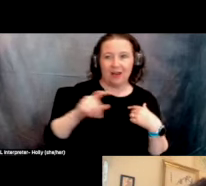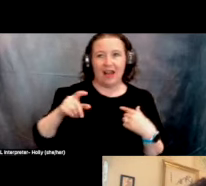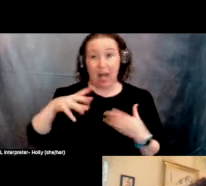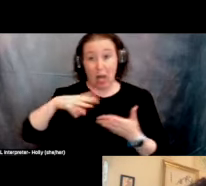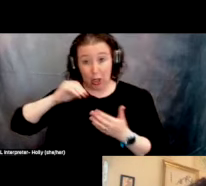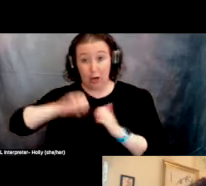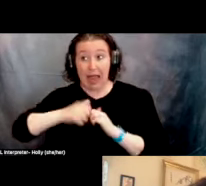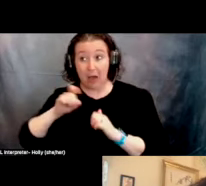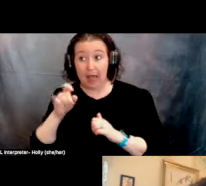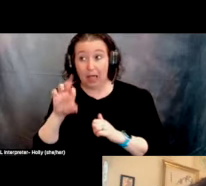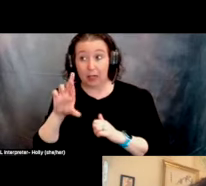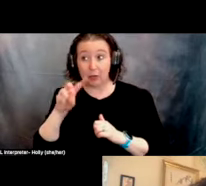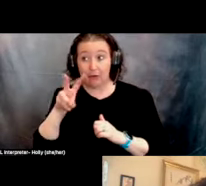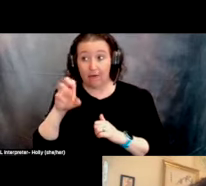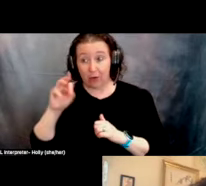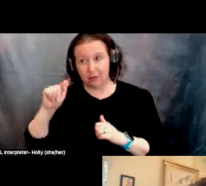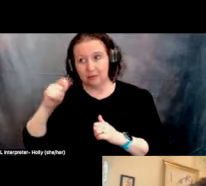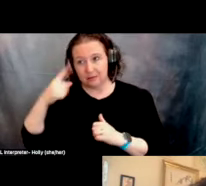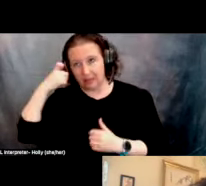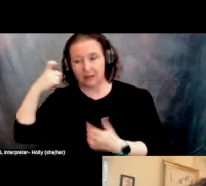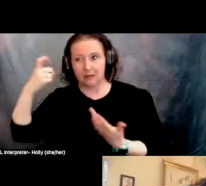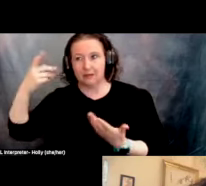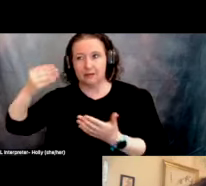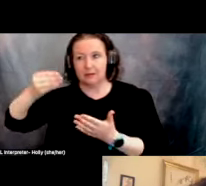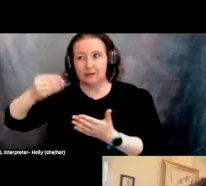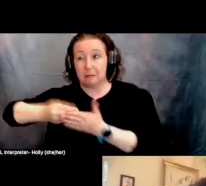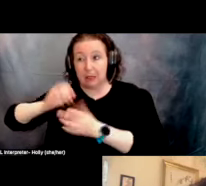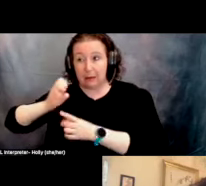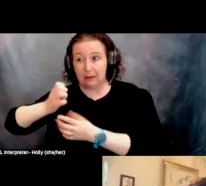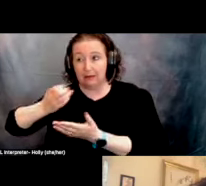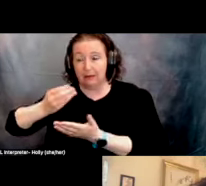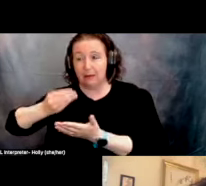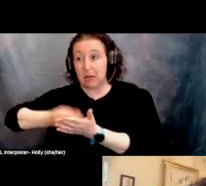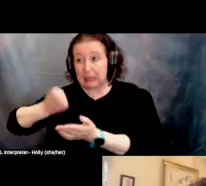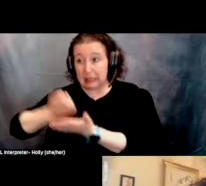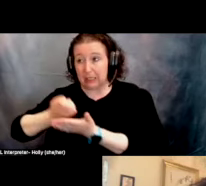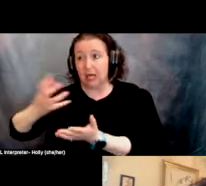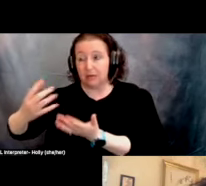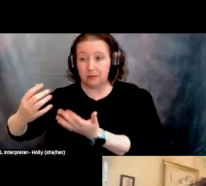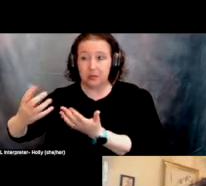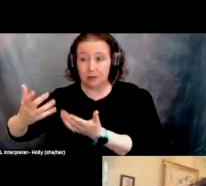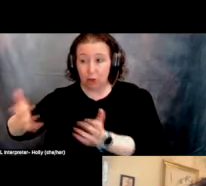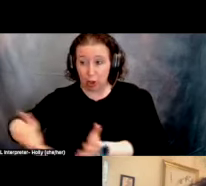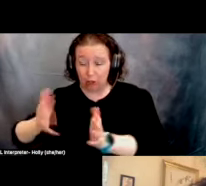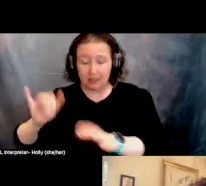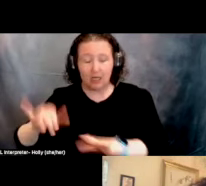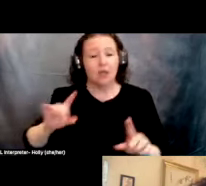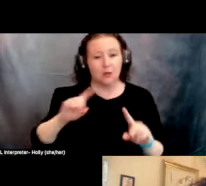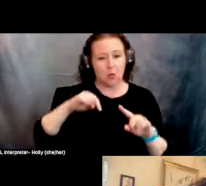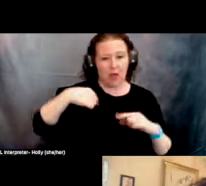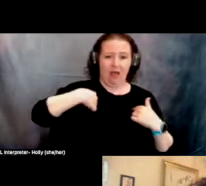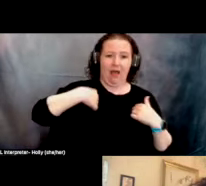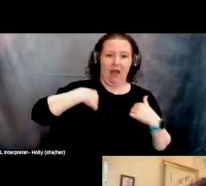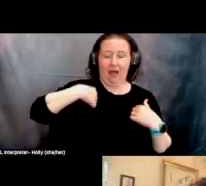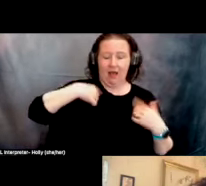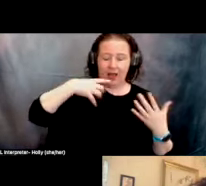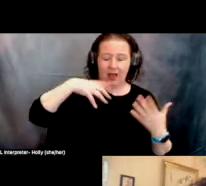I've immersed myself in books. I have immersed myself in not just books about my cultural heritage, but books about other people's cultural